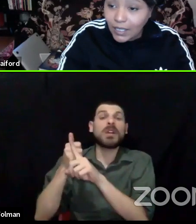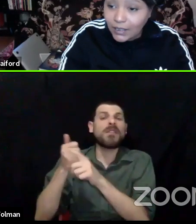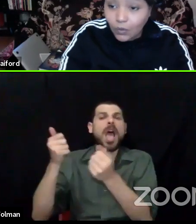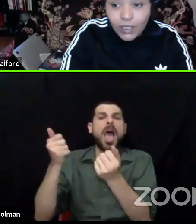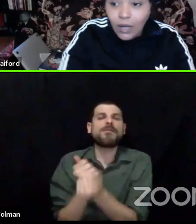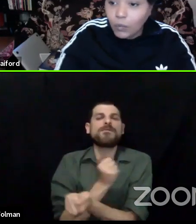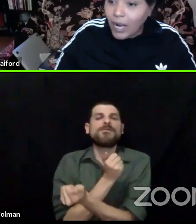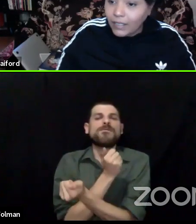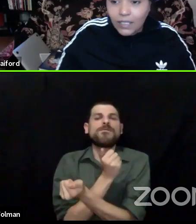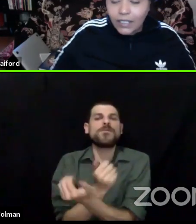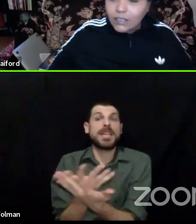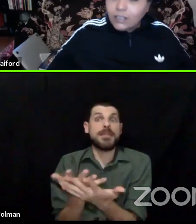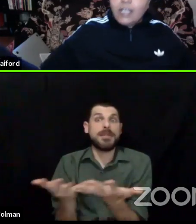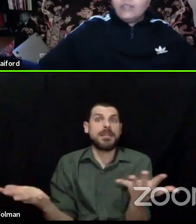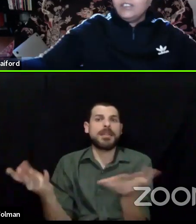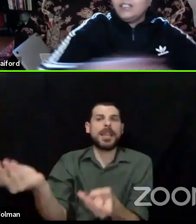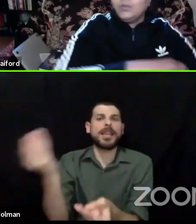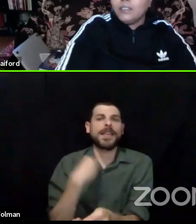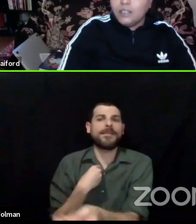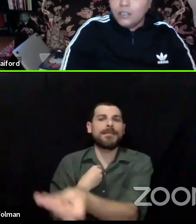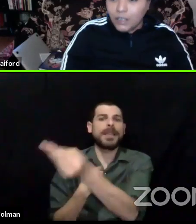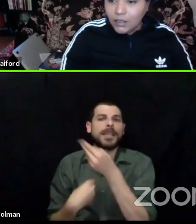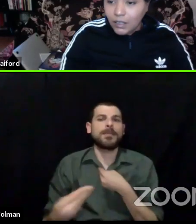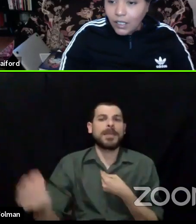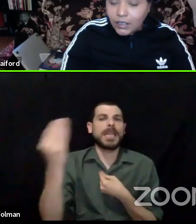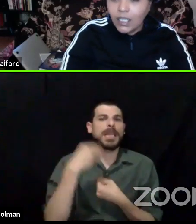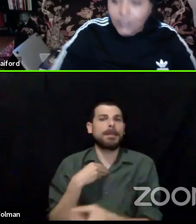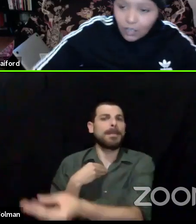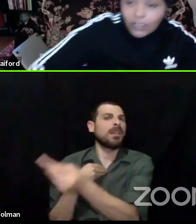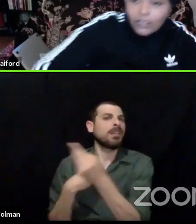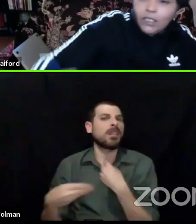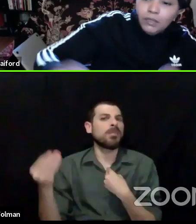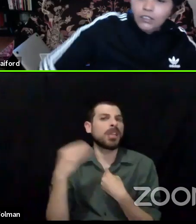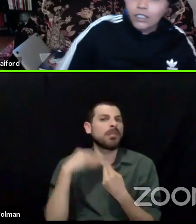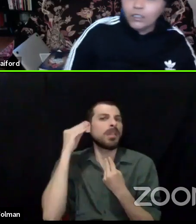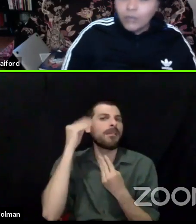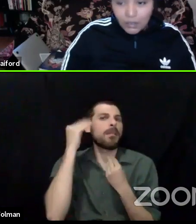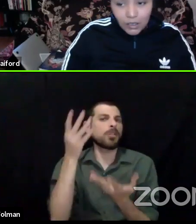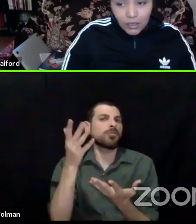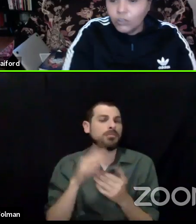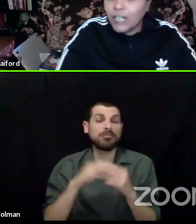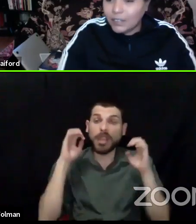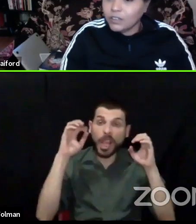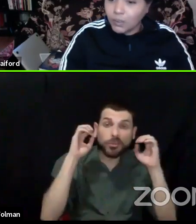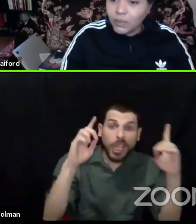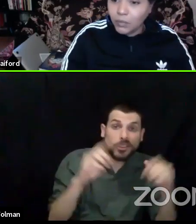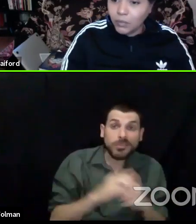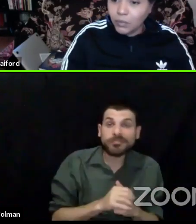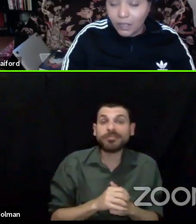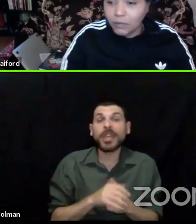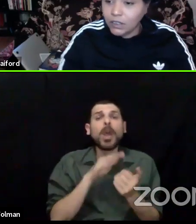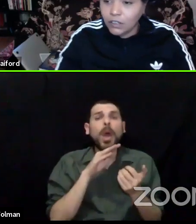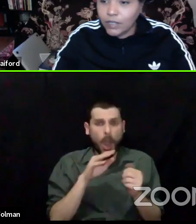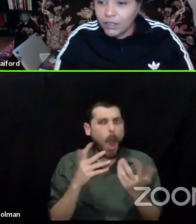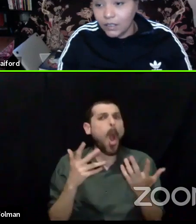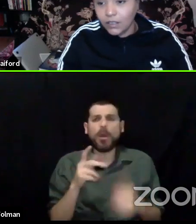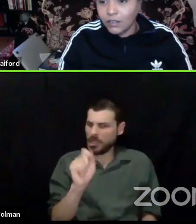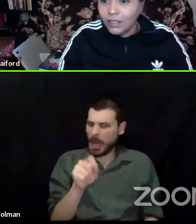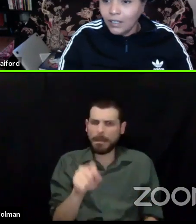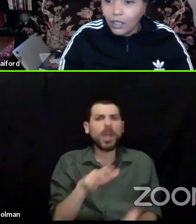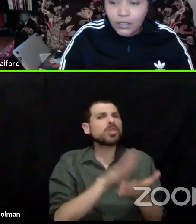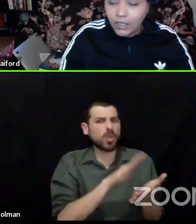was asking without bias. Like, here's everything. What else you need? Education. Okay. Yep. Here you go. Yep. You do got a school to prison pipeline. Yep. It's on the record.